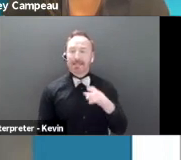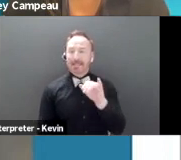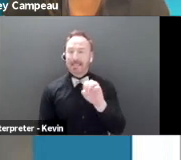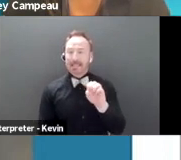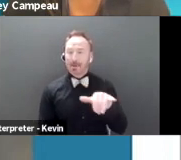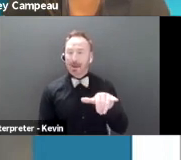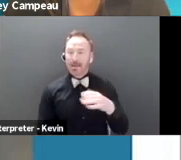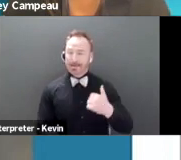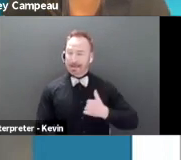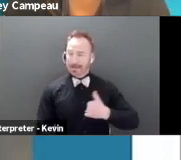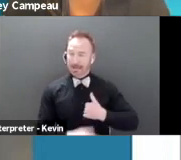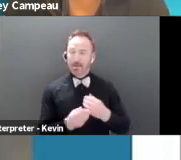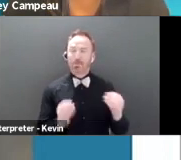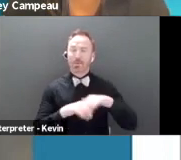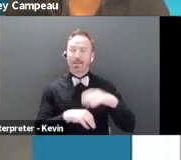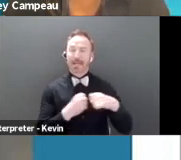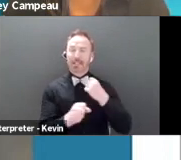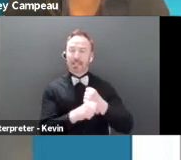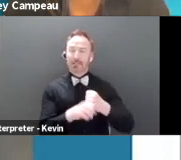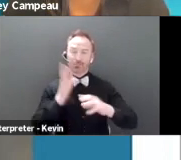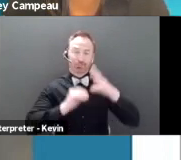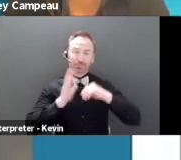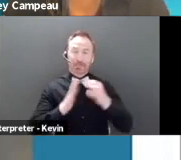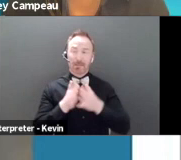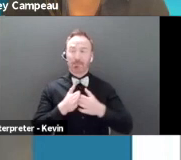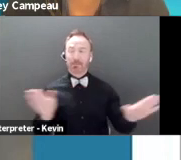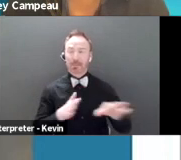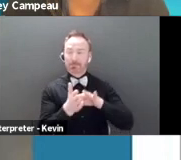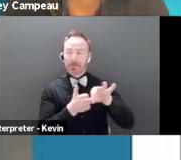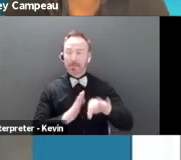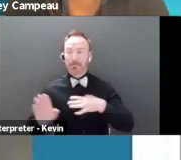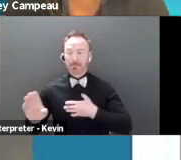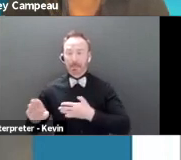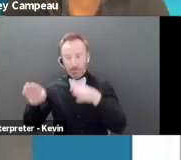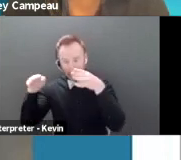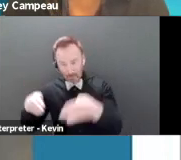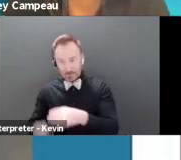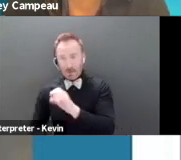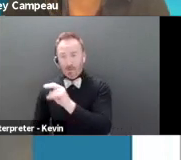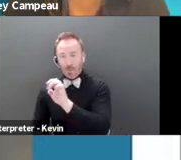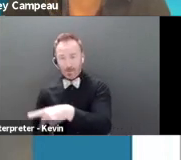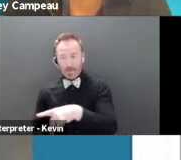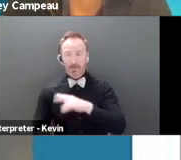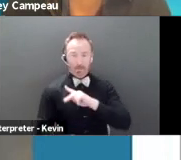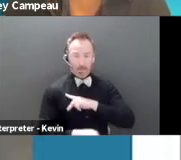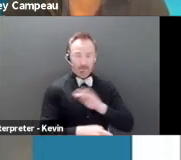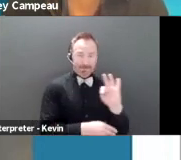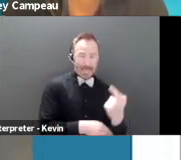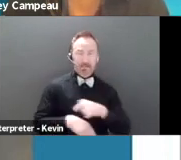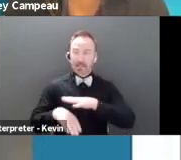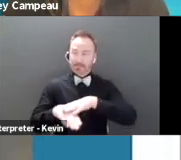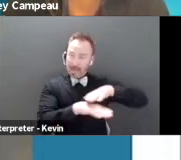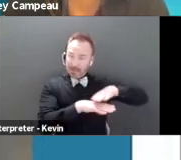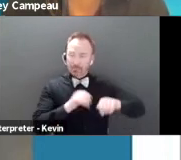10 years of experience working in public accounting and currently focuses on corporate and personal tax planning. He provides tax advice to Canadian